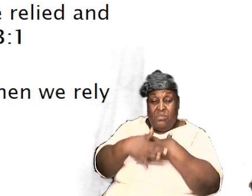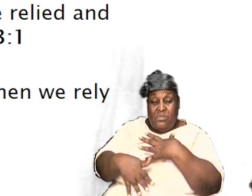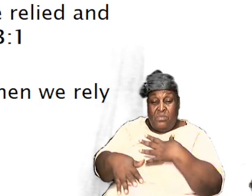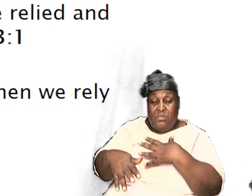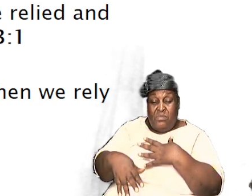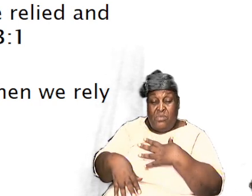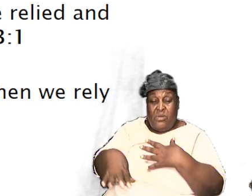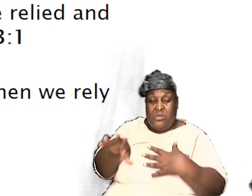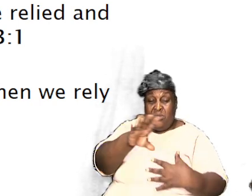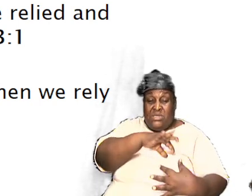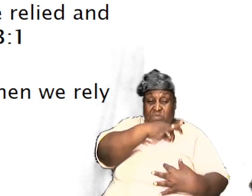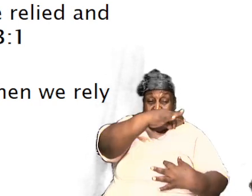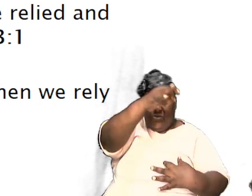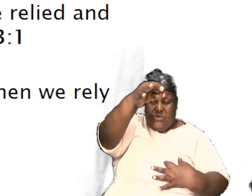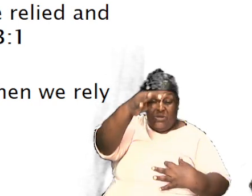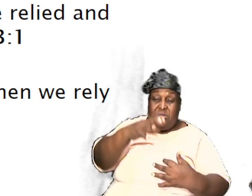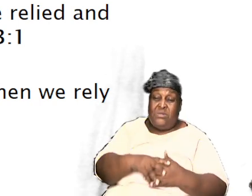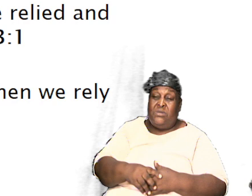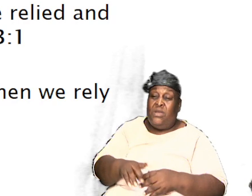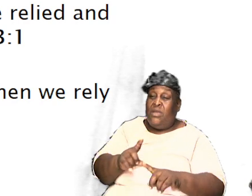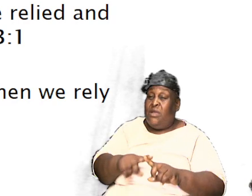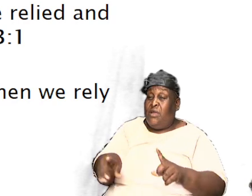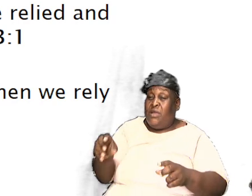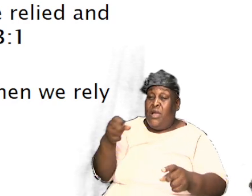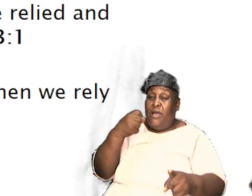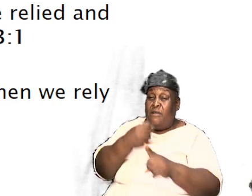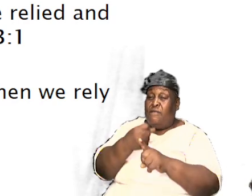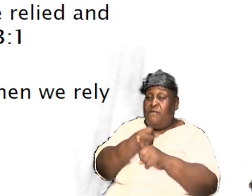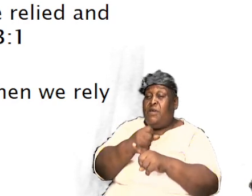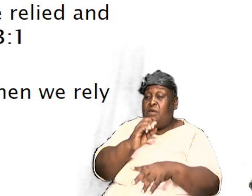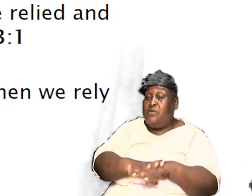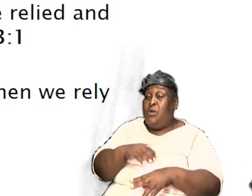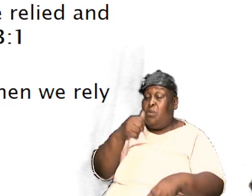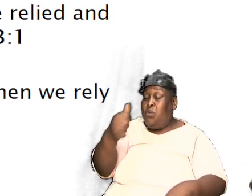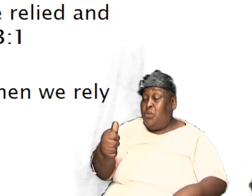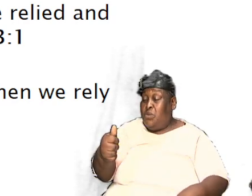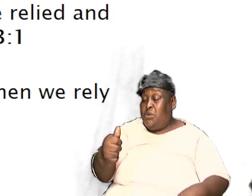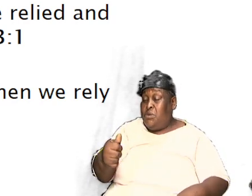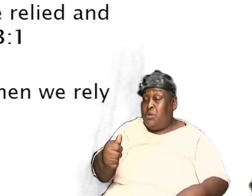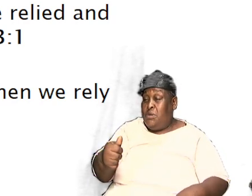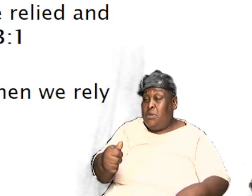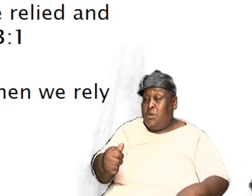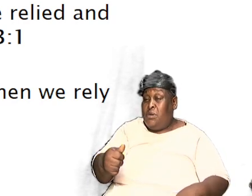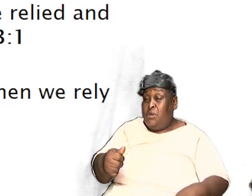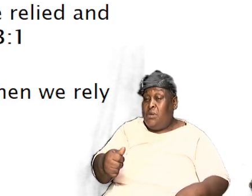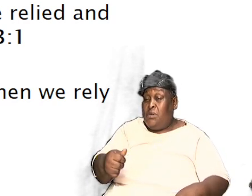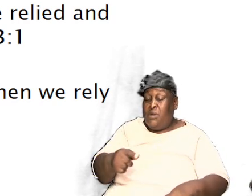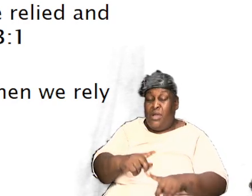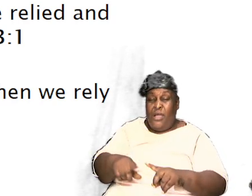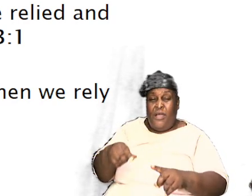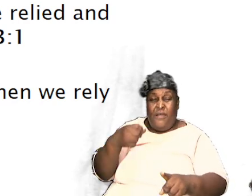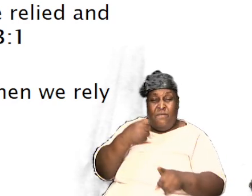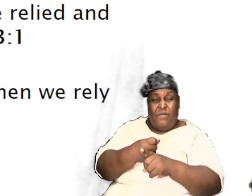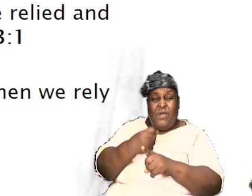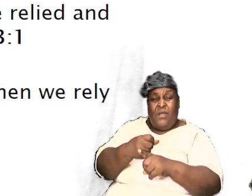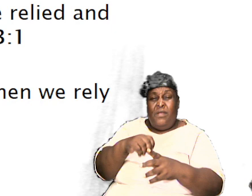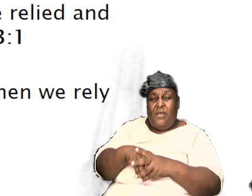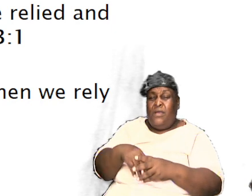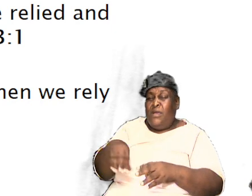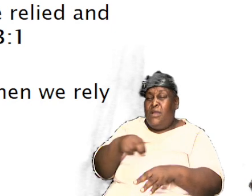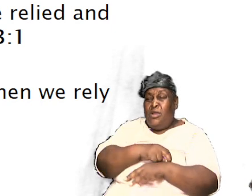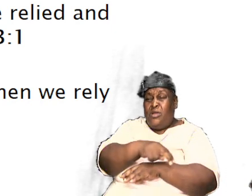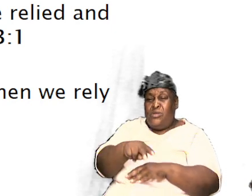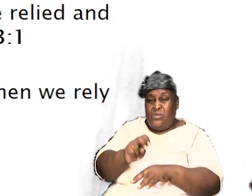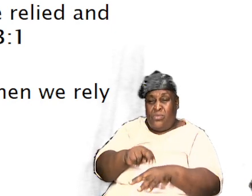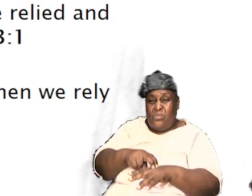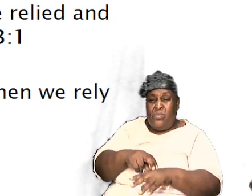Amen. And we cannot fight them on our own. We cannot fight them in the physical. That is why we